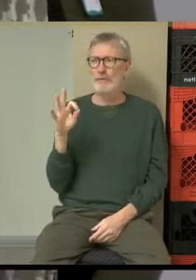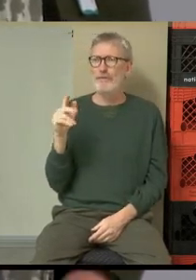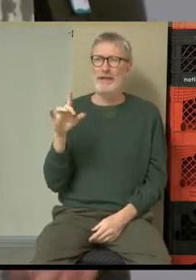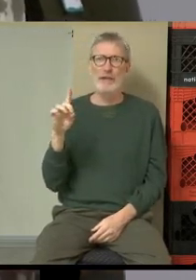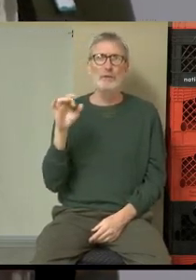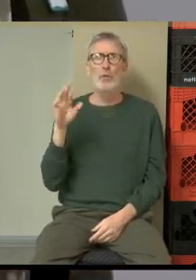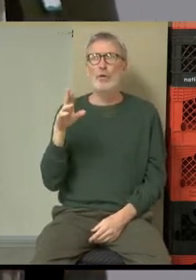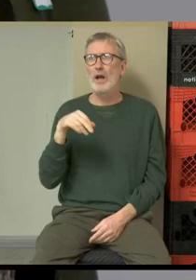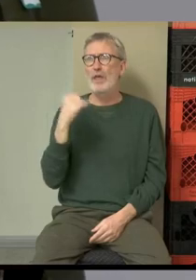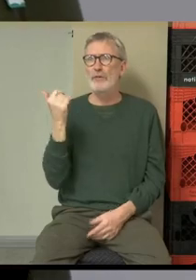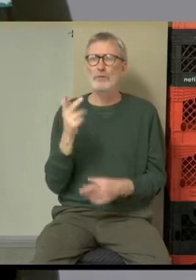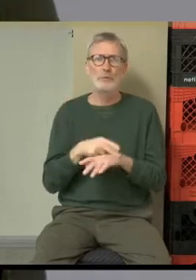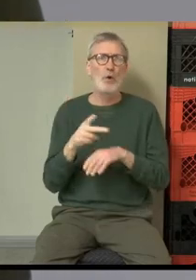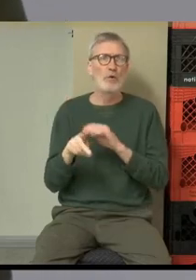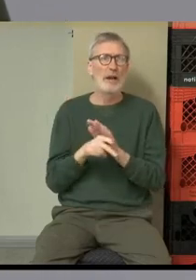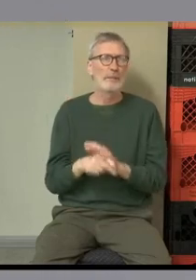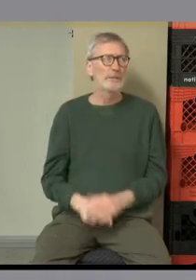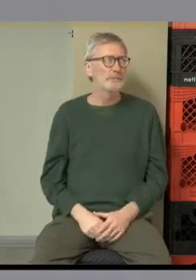Andrea take that.